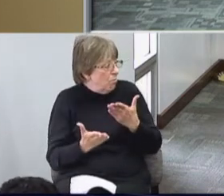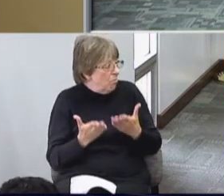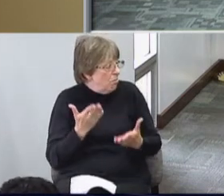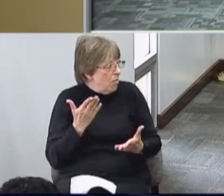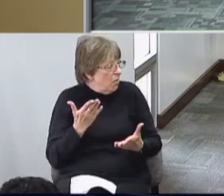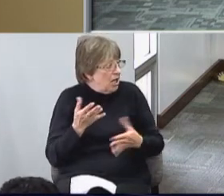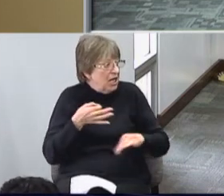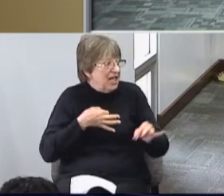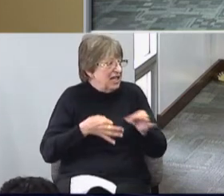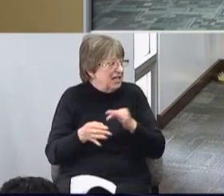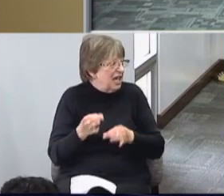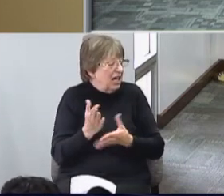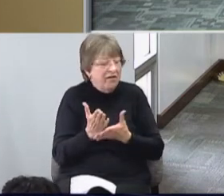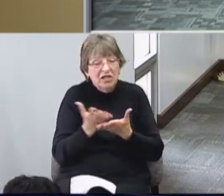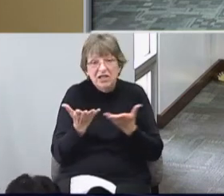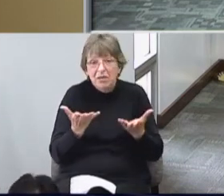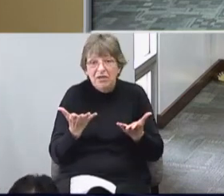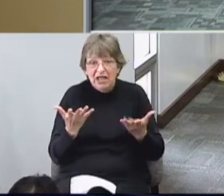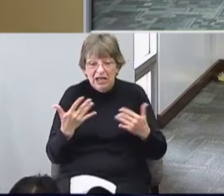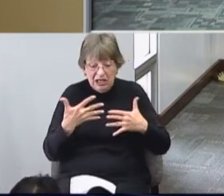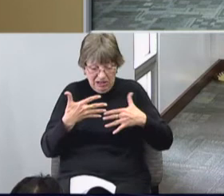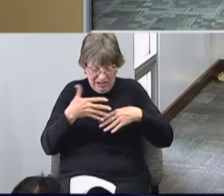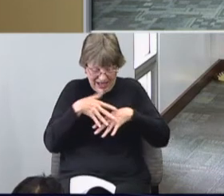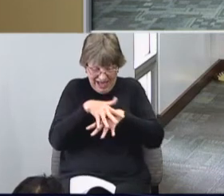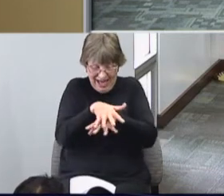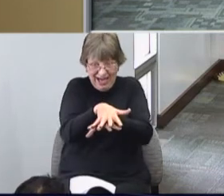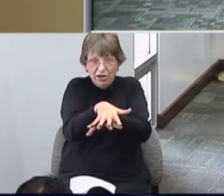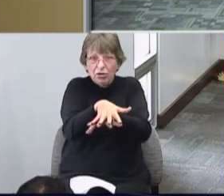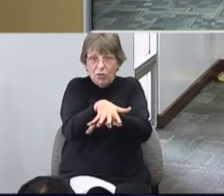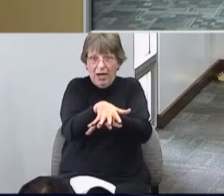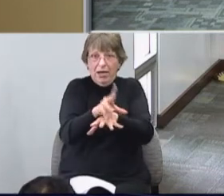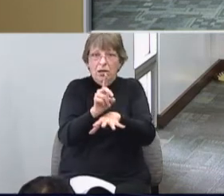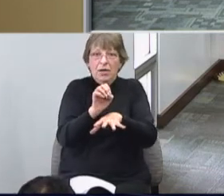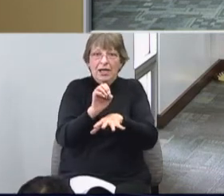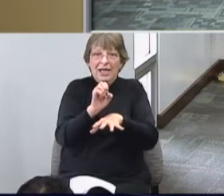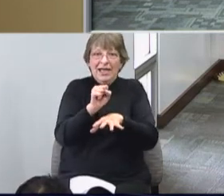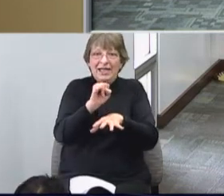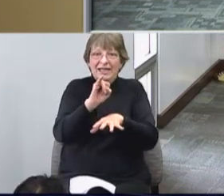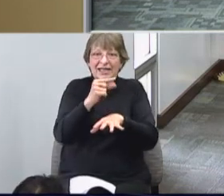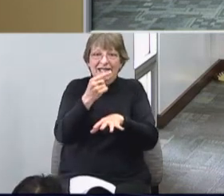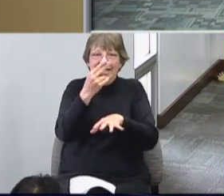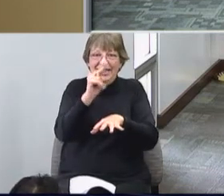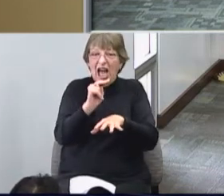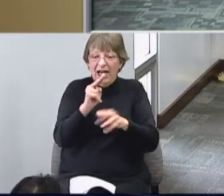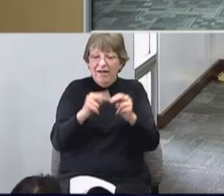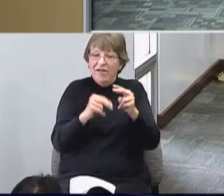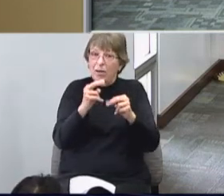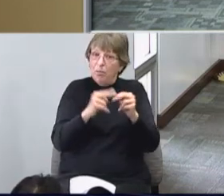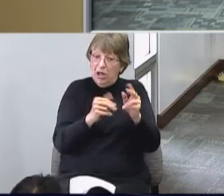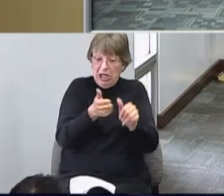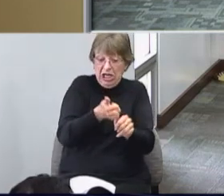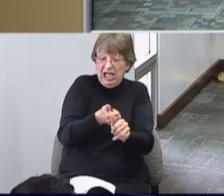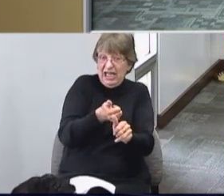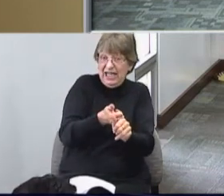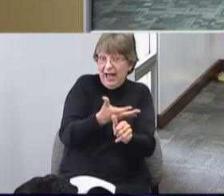rather than something that's actually integrated into the design of the building itself, like